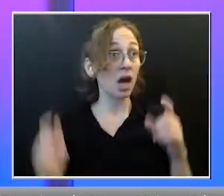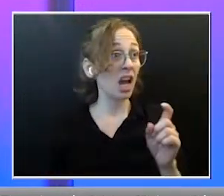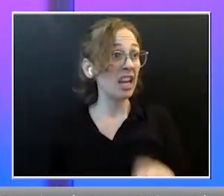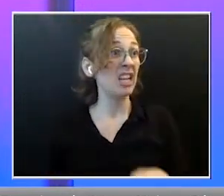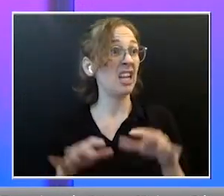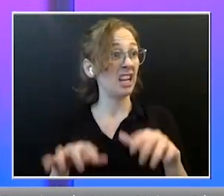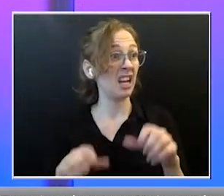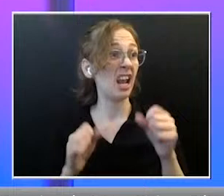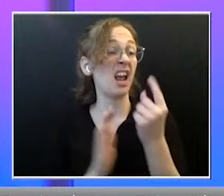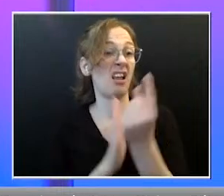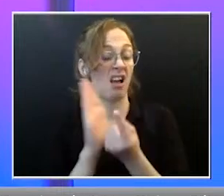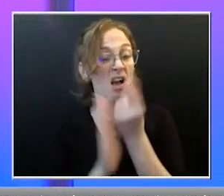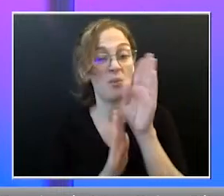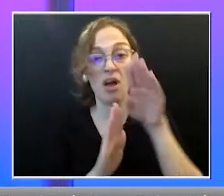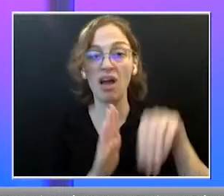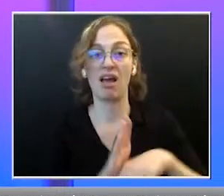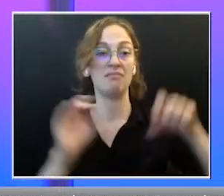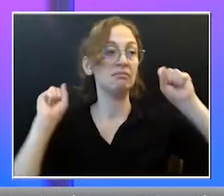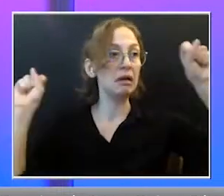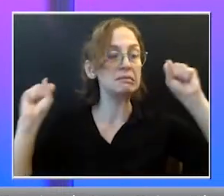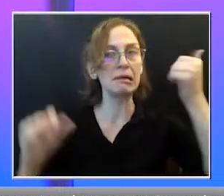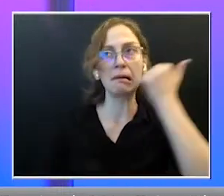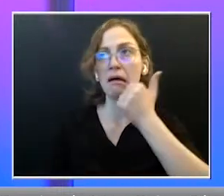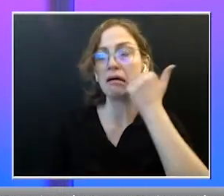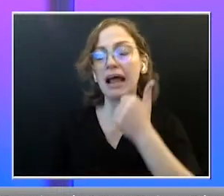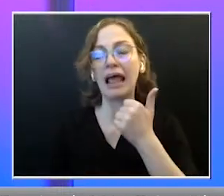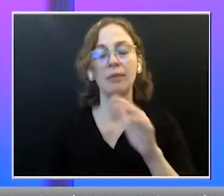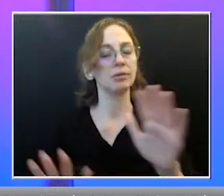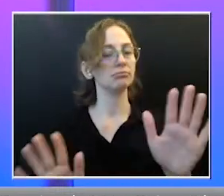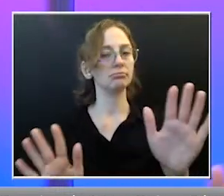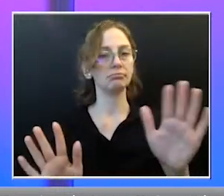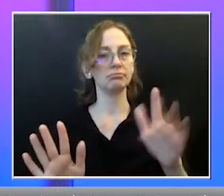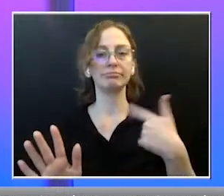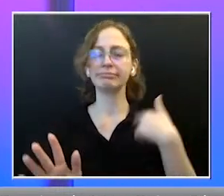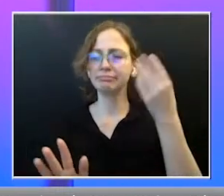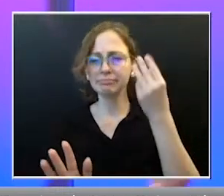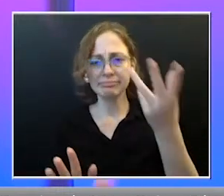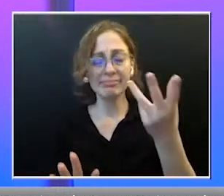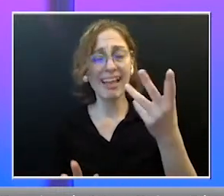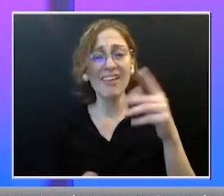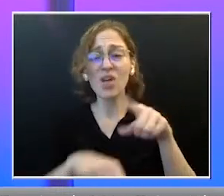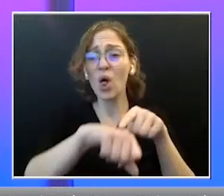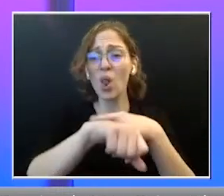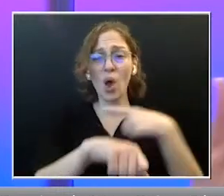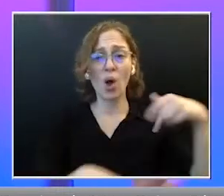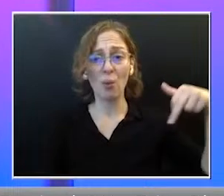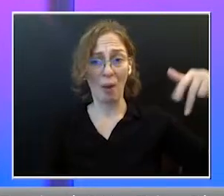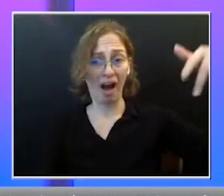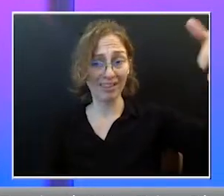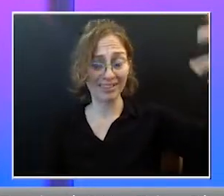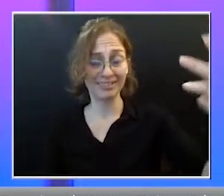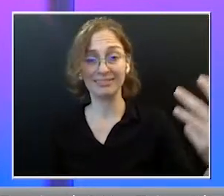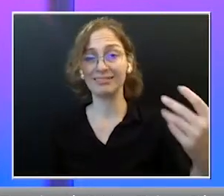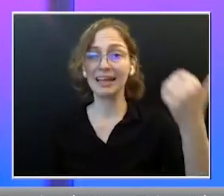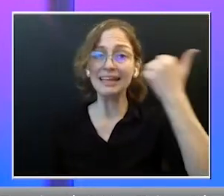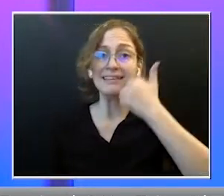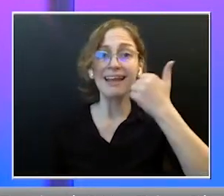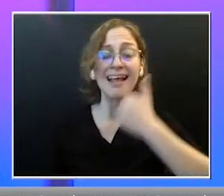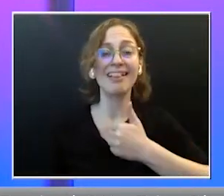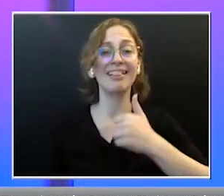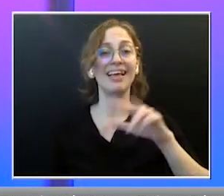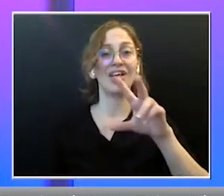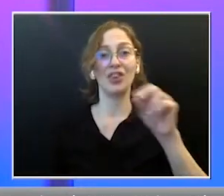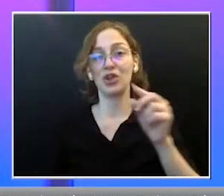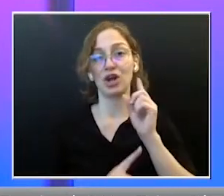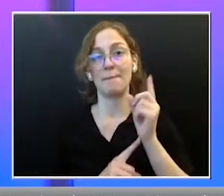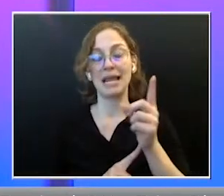I really try and focus a lot on even taking a long walk. Like we know that just daily 30 minutes of intentional activity,